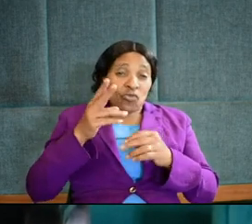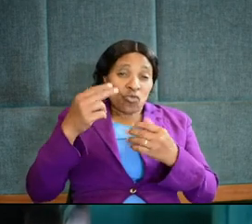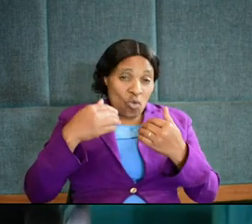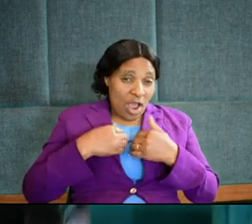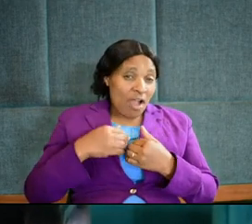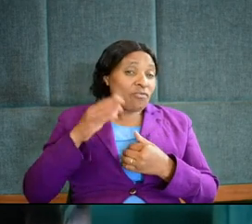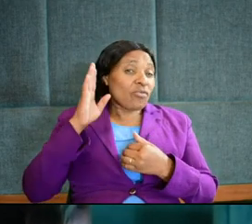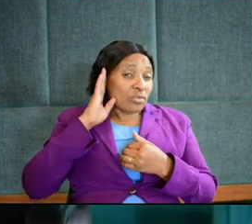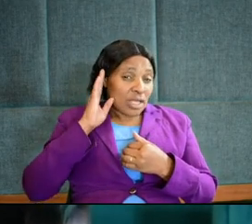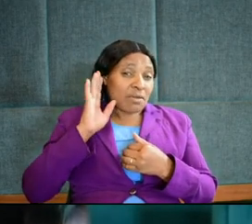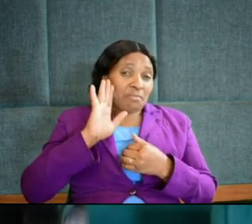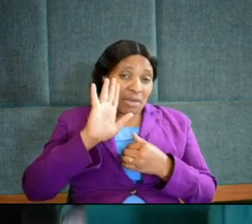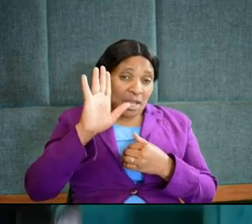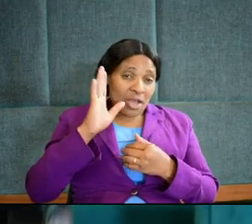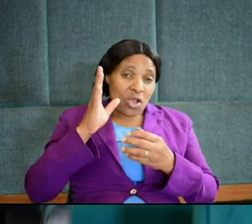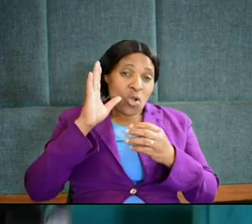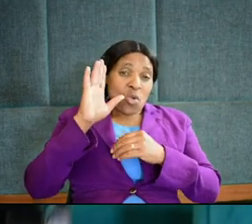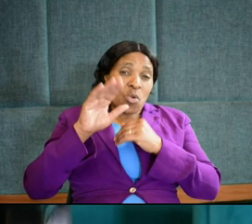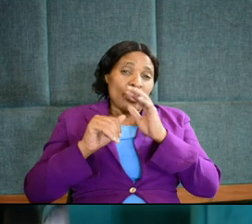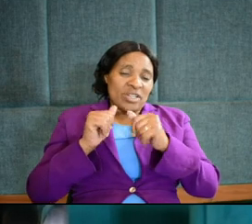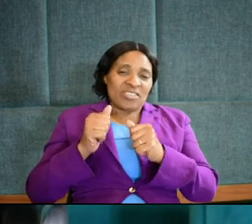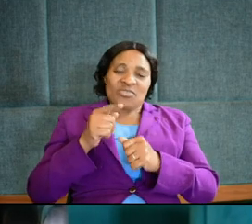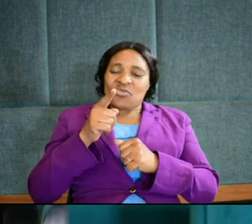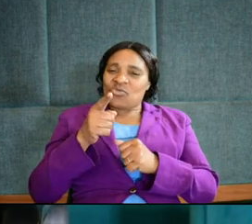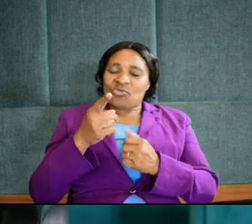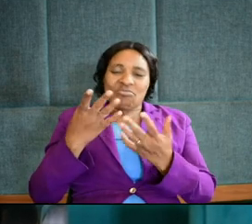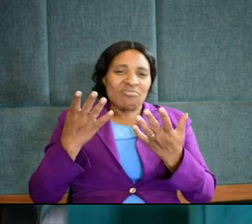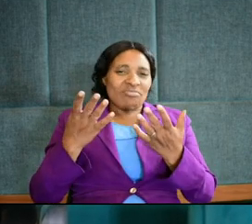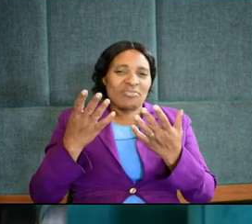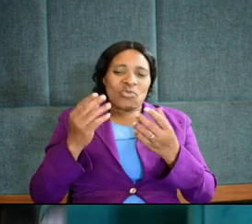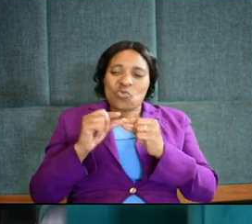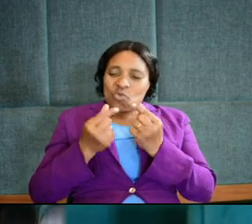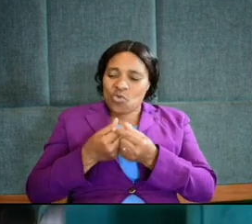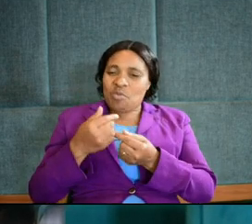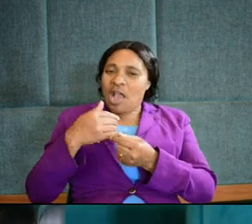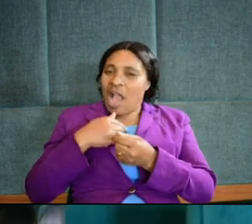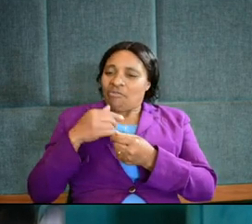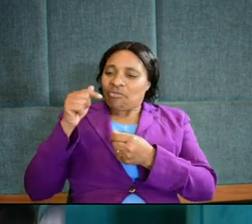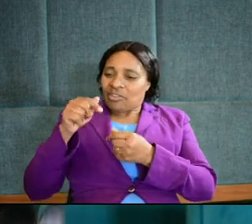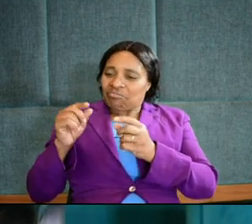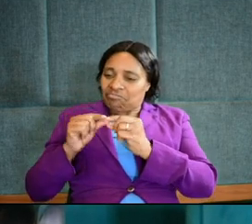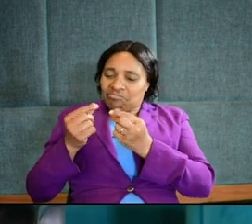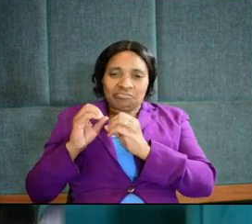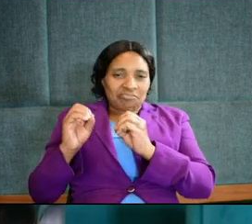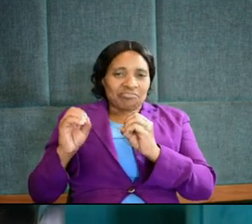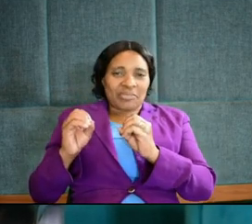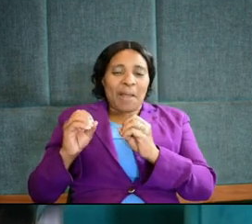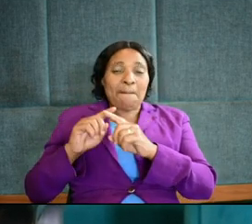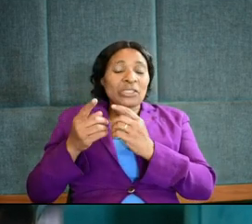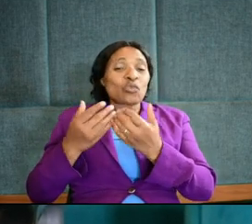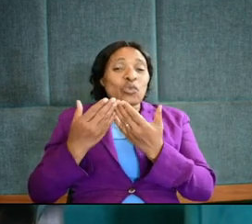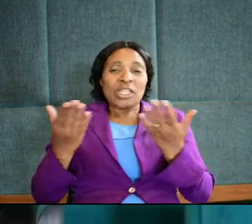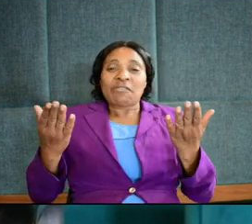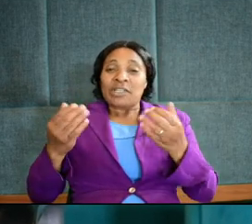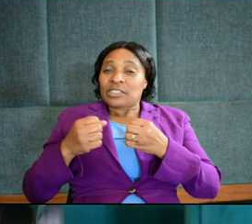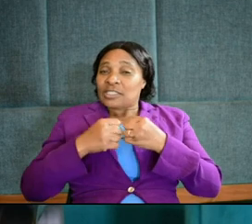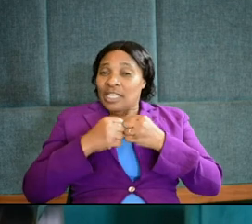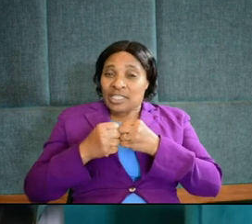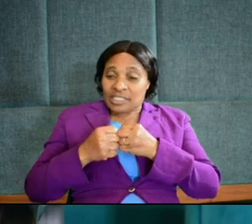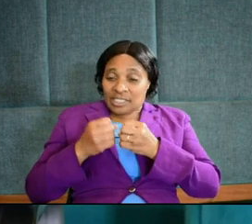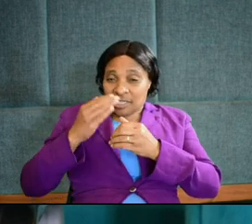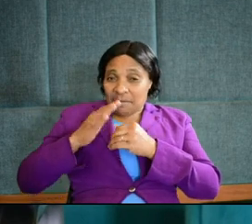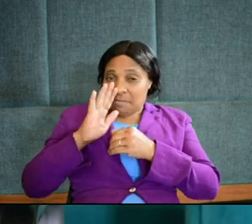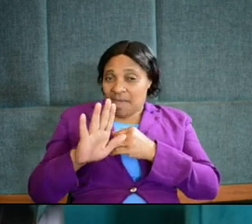to his calling, you no longer fit in the group or whatever challenges it may bring by your side.